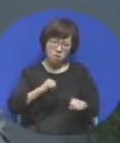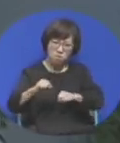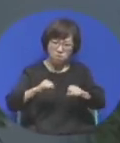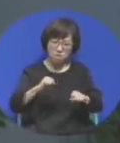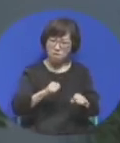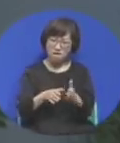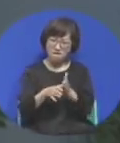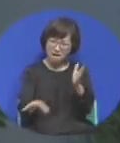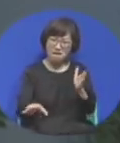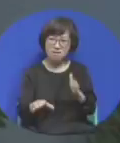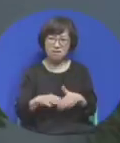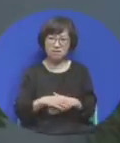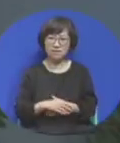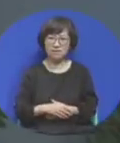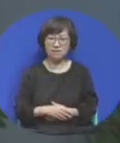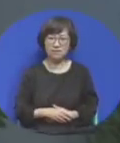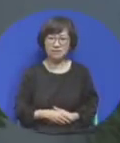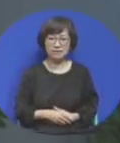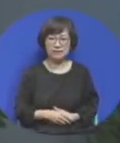at.